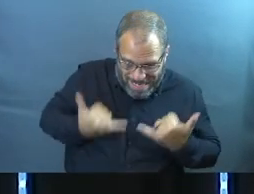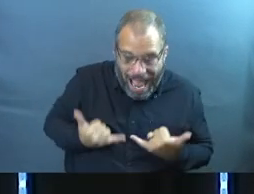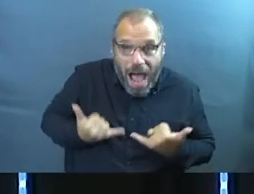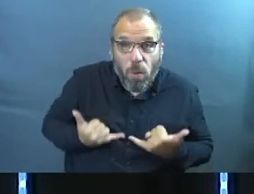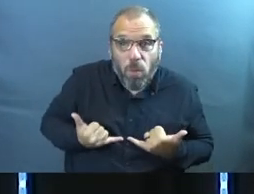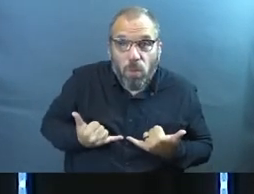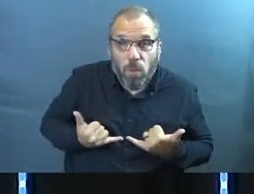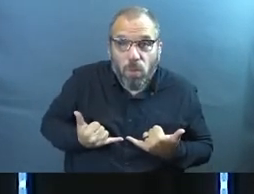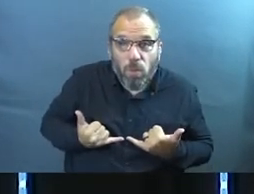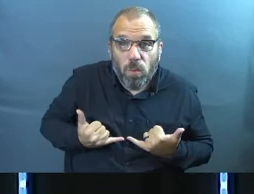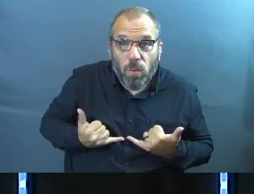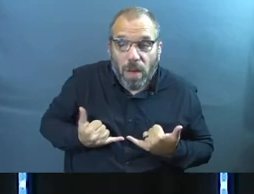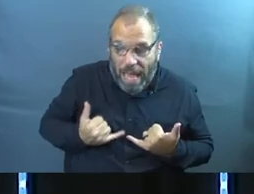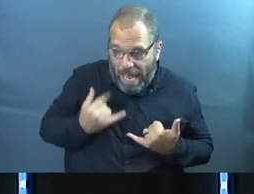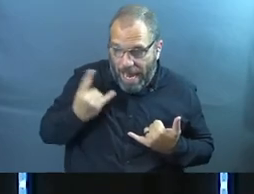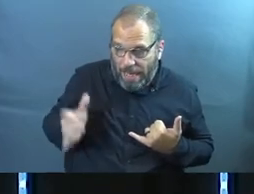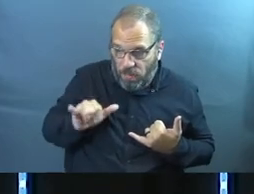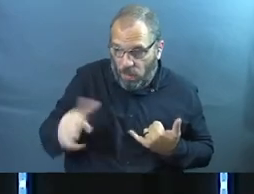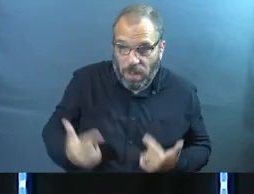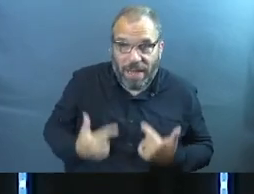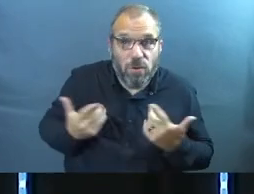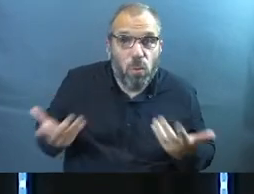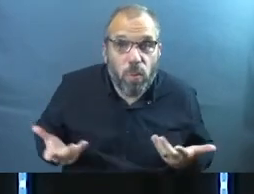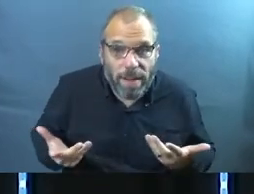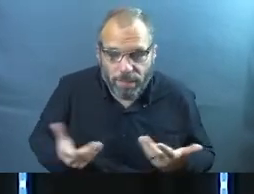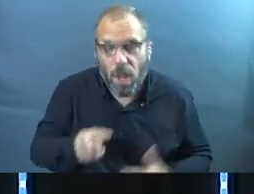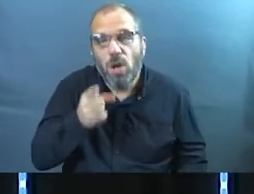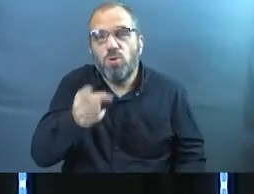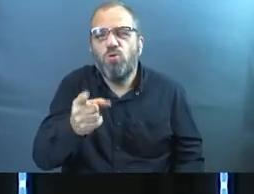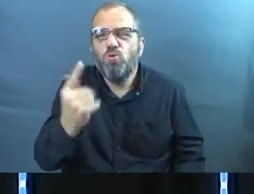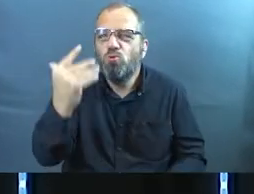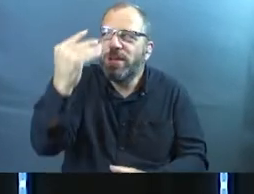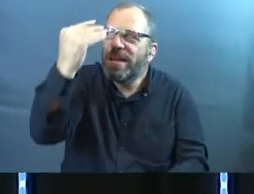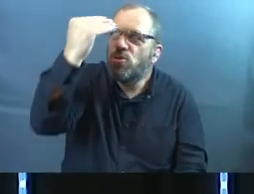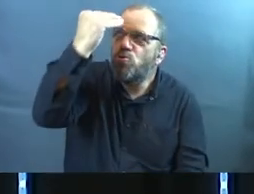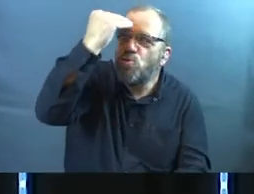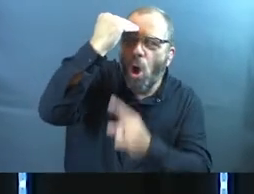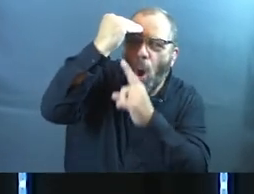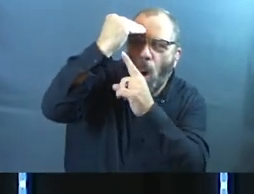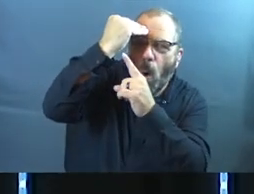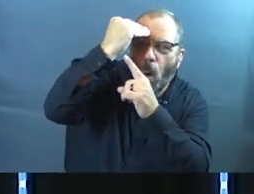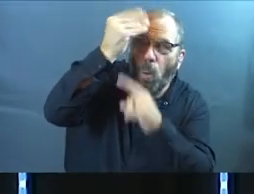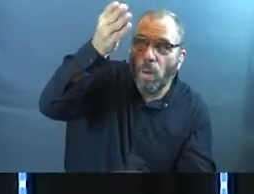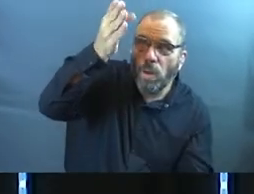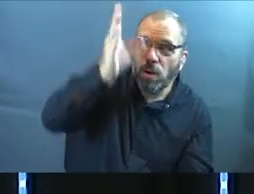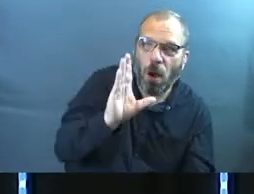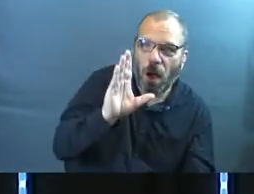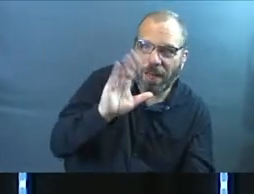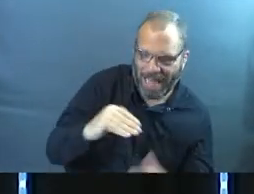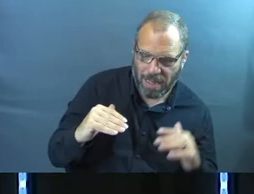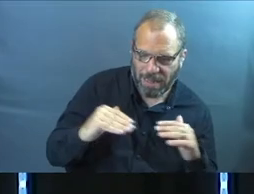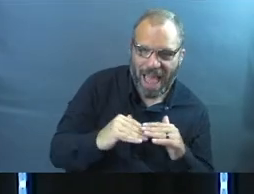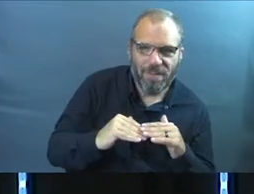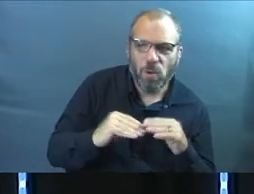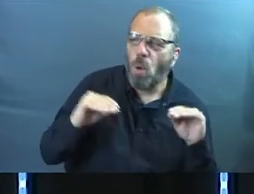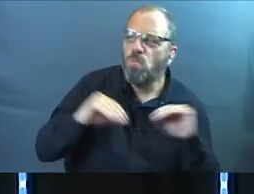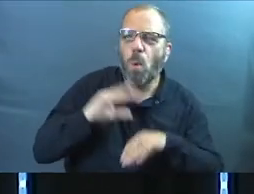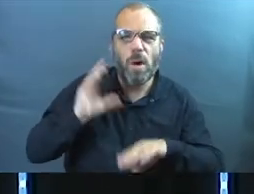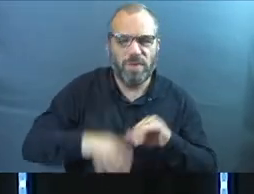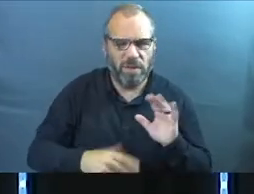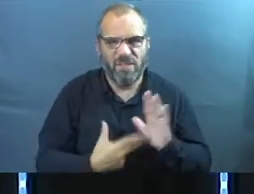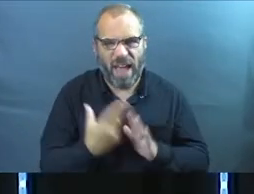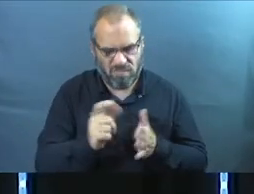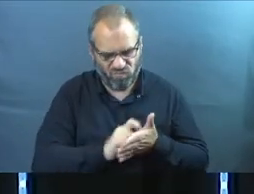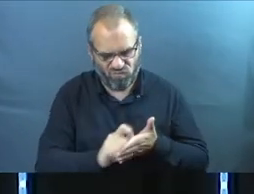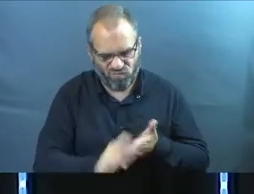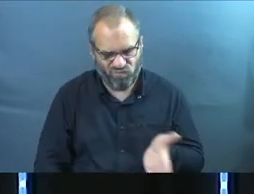you. And what eternal life is that you could know God. You could know him at that level that goes beyond